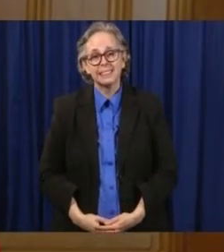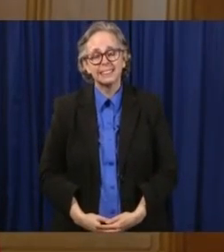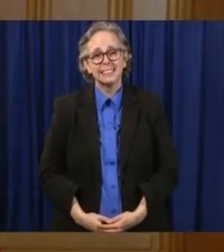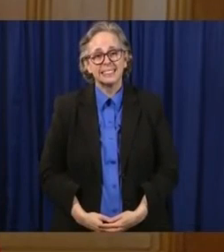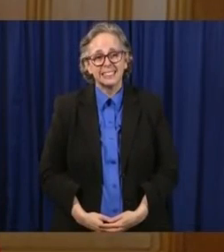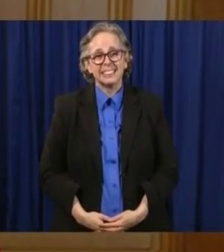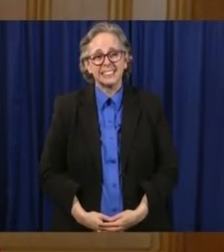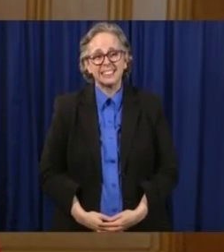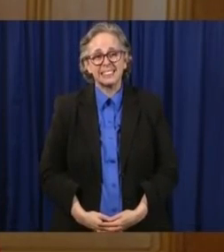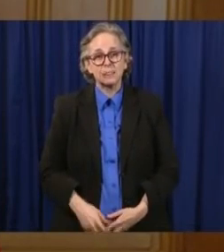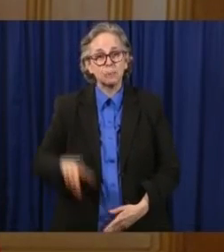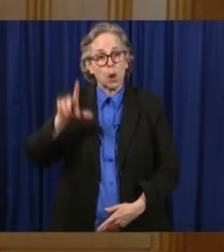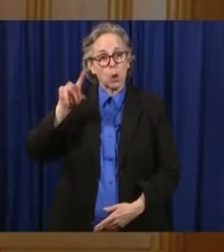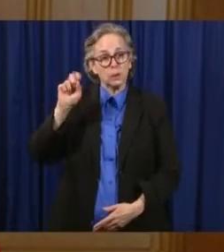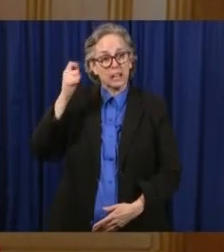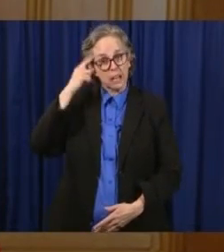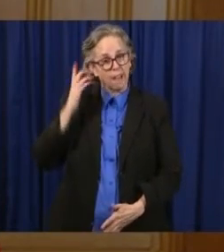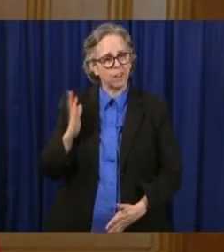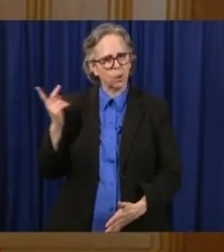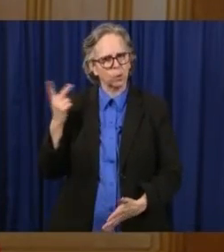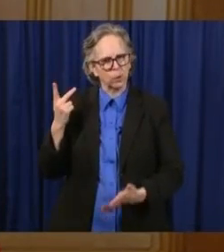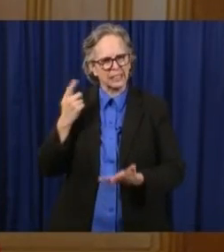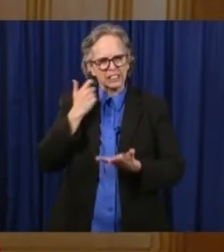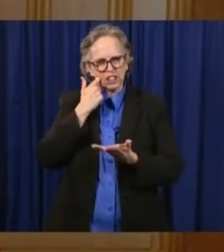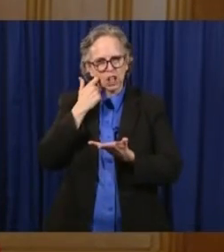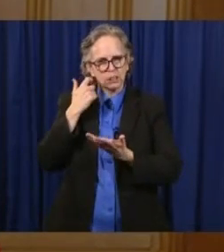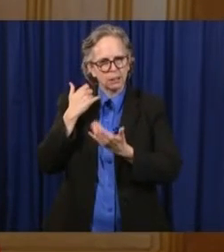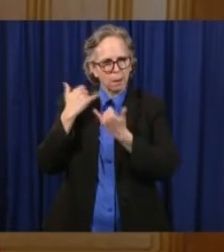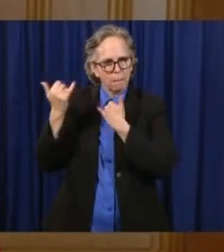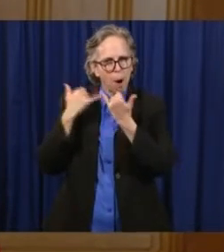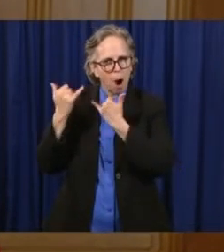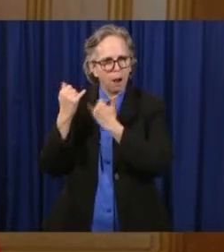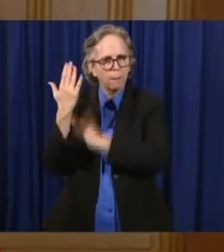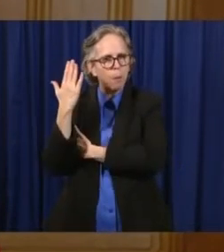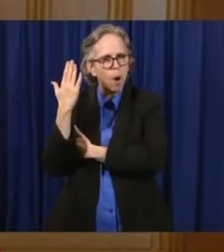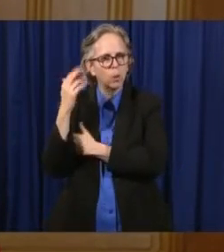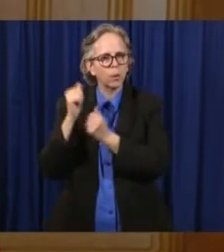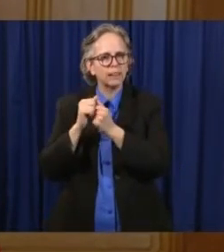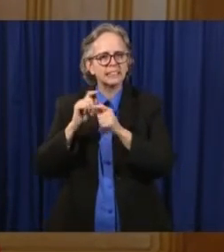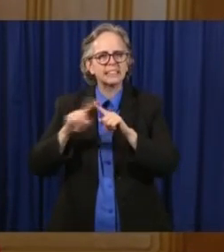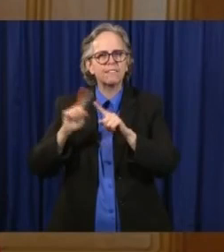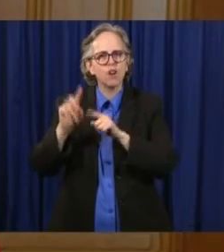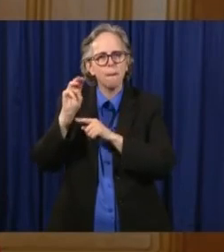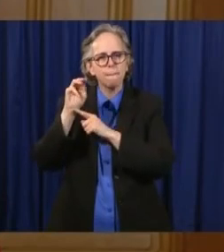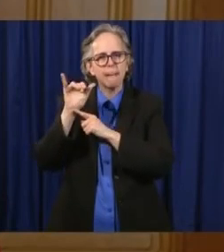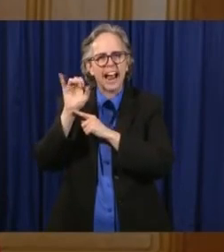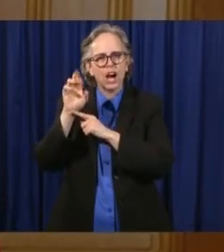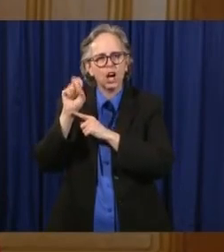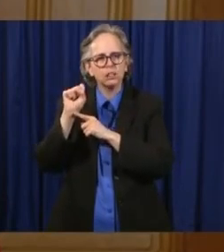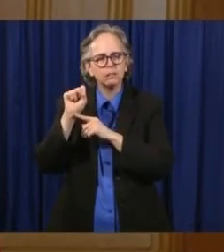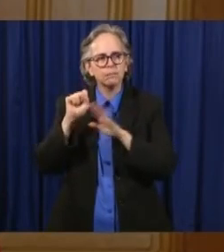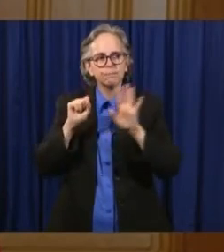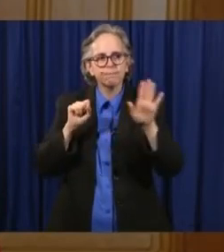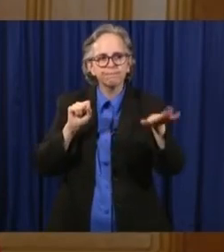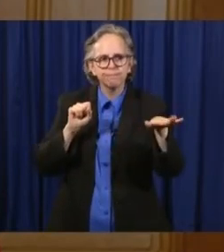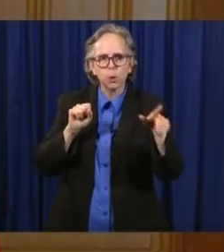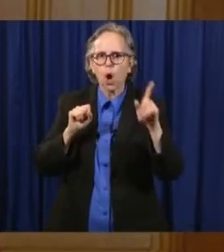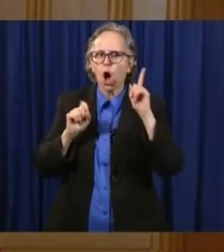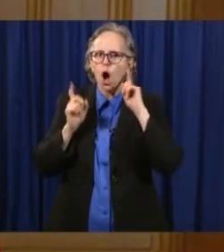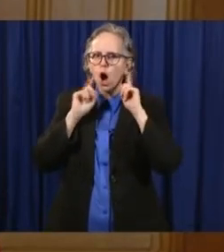Lieutenant Governor, I just got off a call 11:30 with some of our mayors, and we heard some stories about